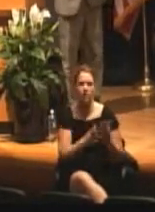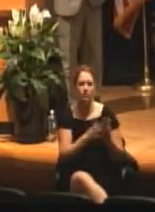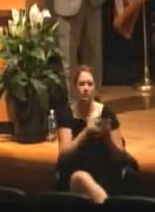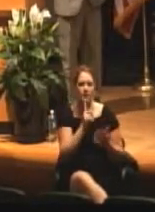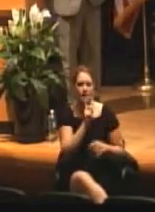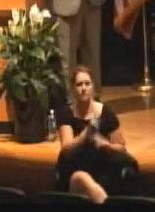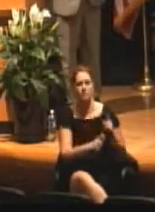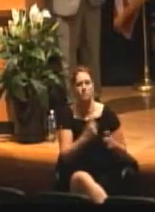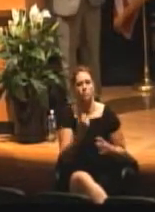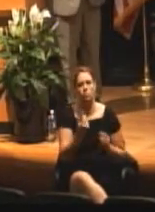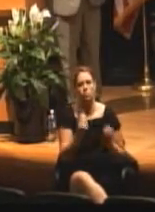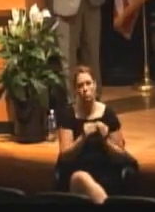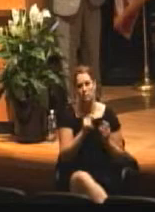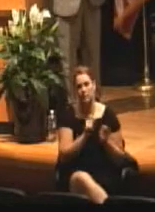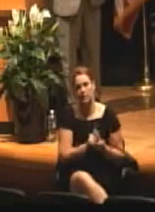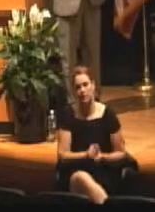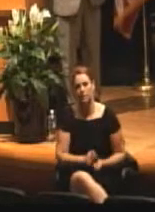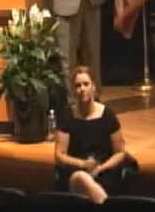that. Okay.